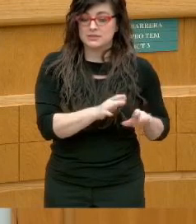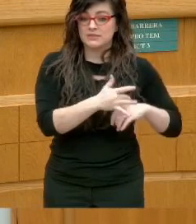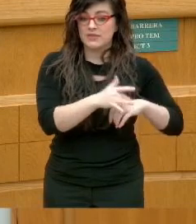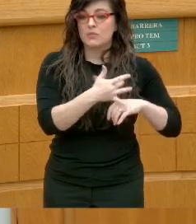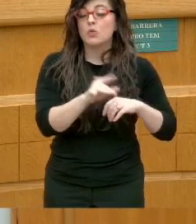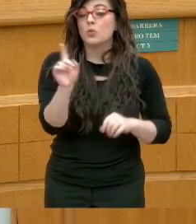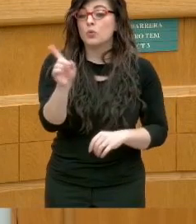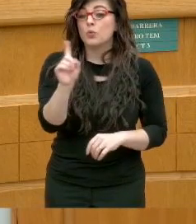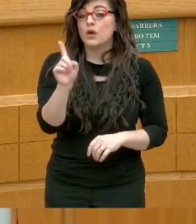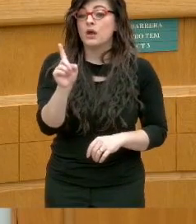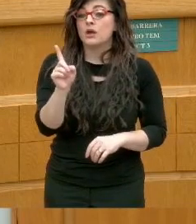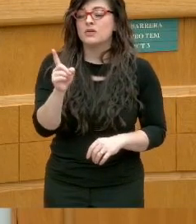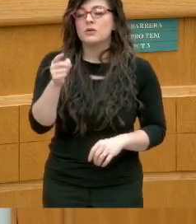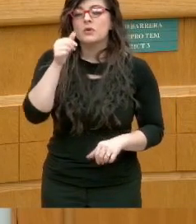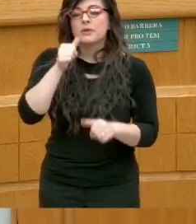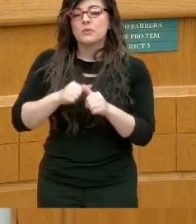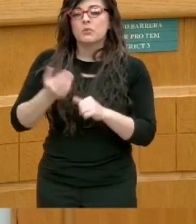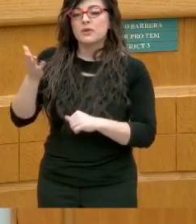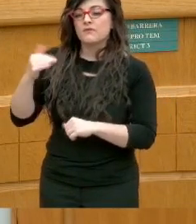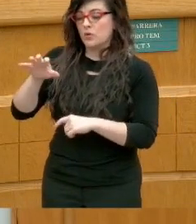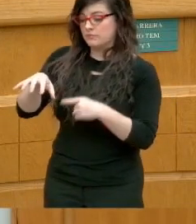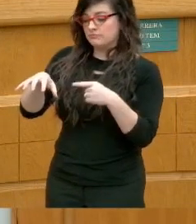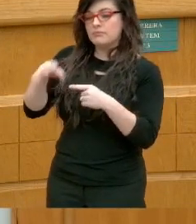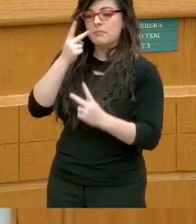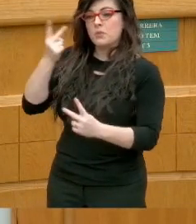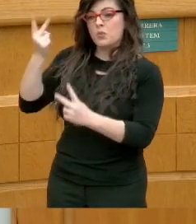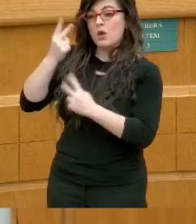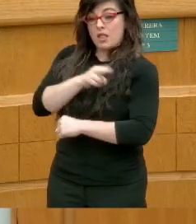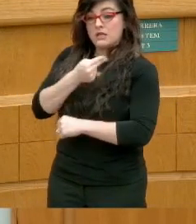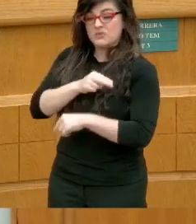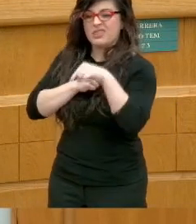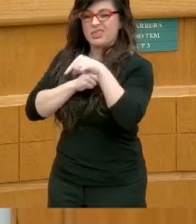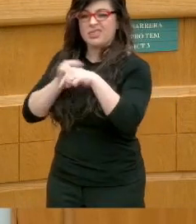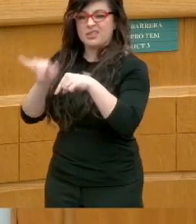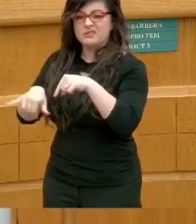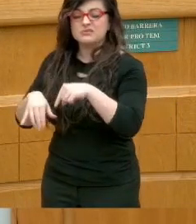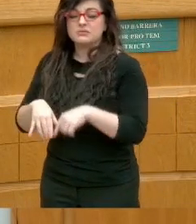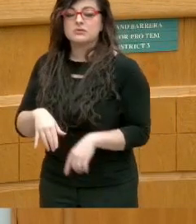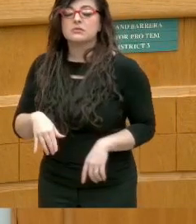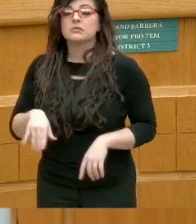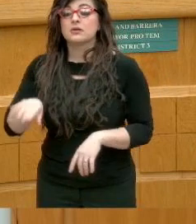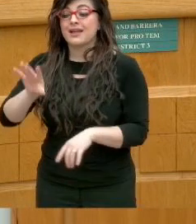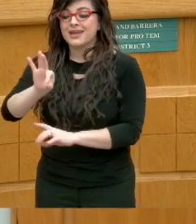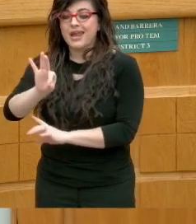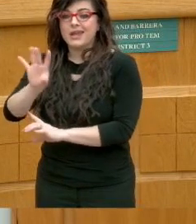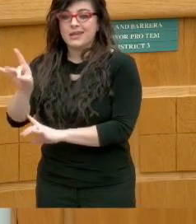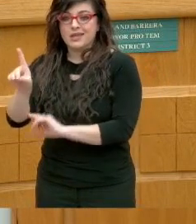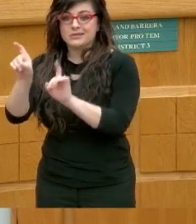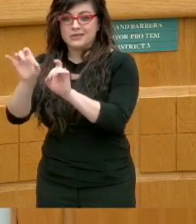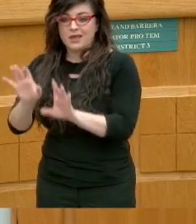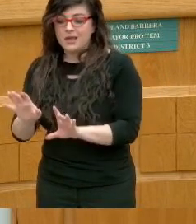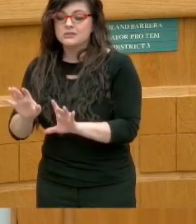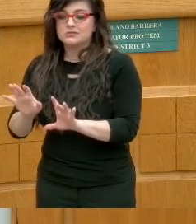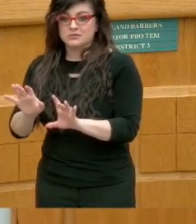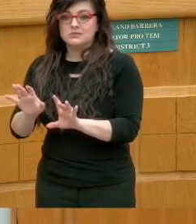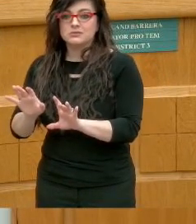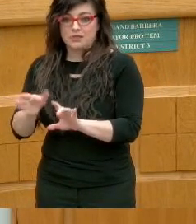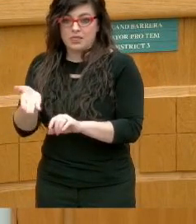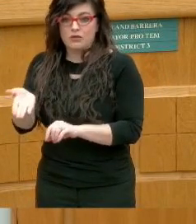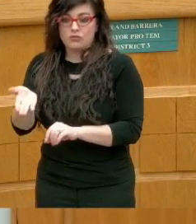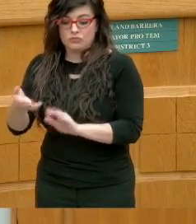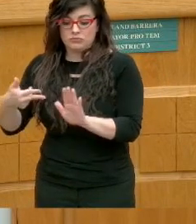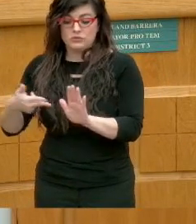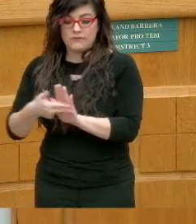former Memorial Hospital. There were a total of 98 specimens taken at that drive-through site at the former